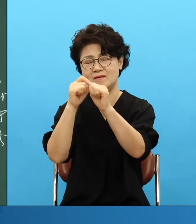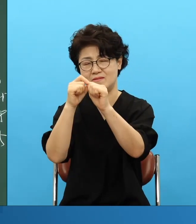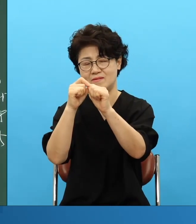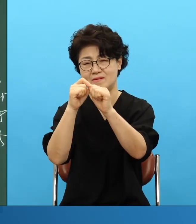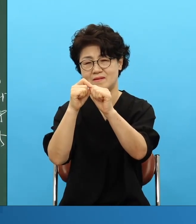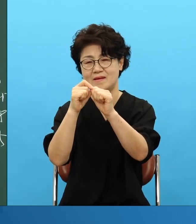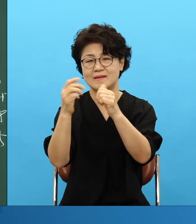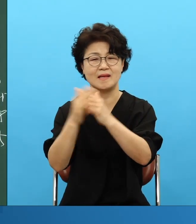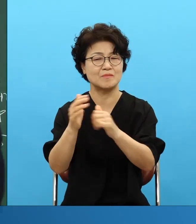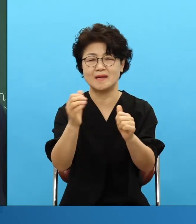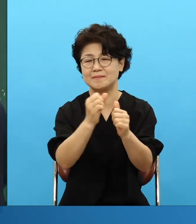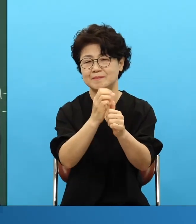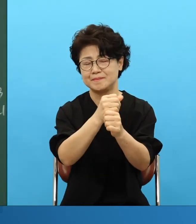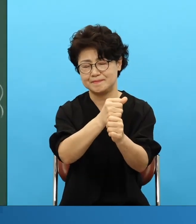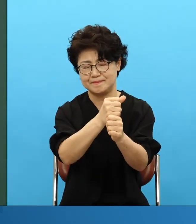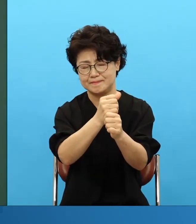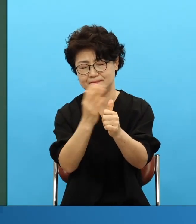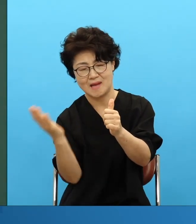this.